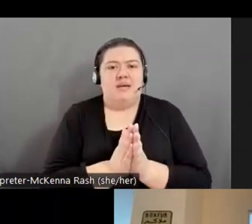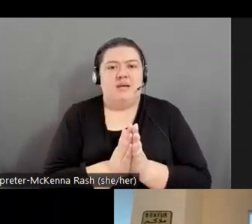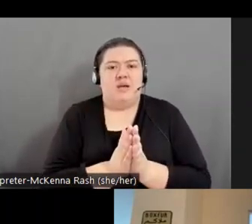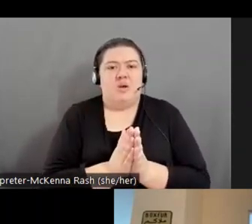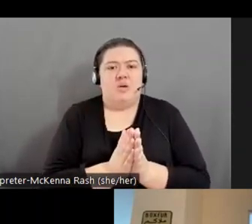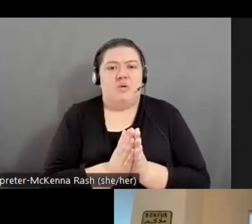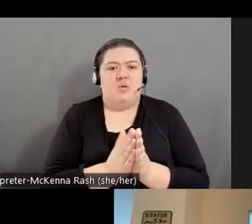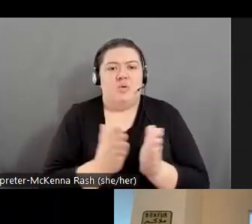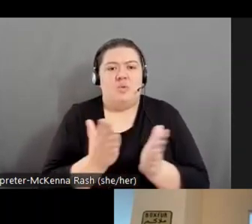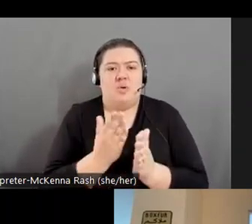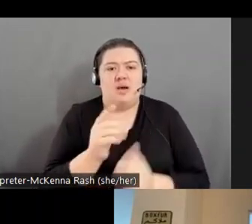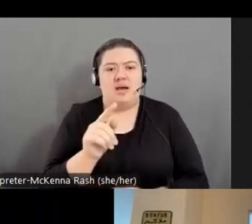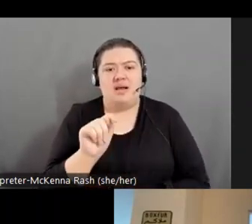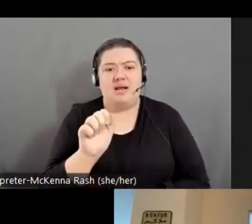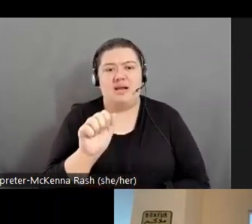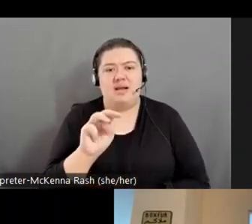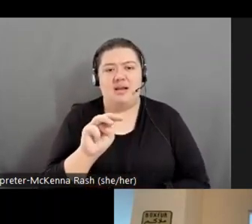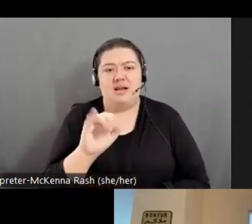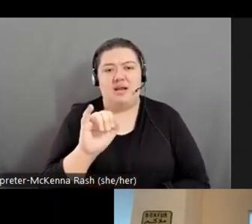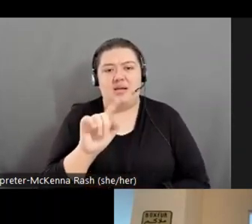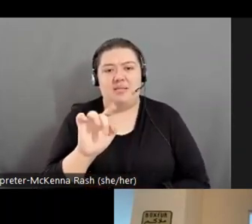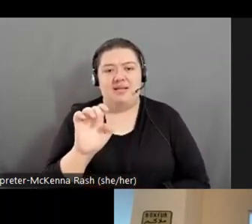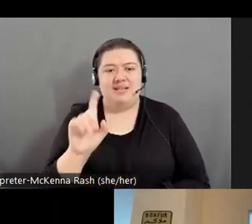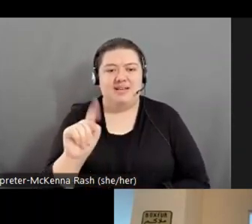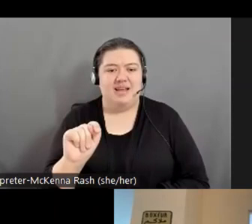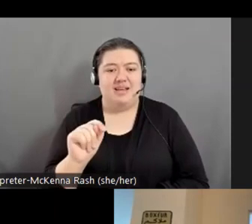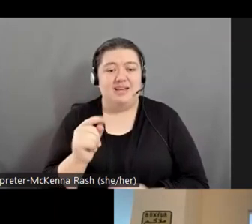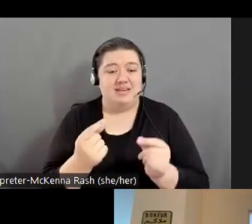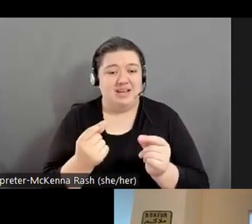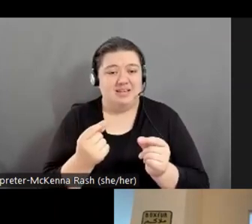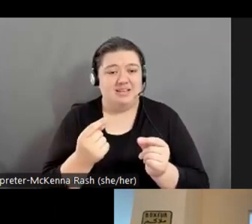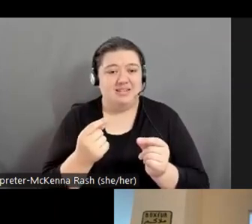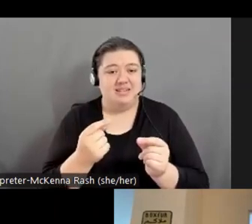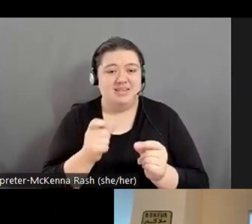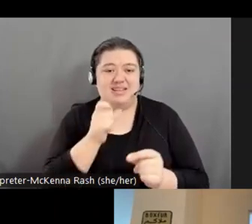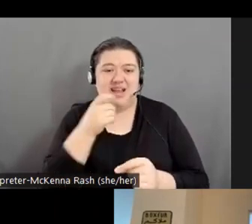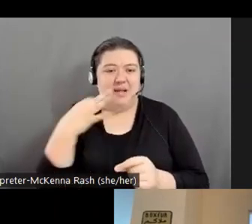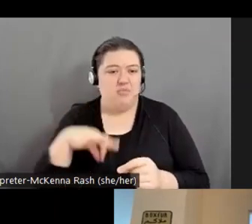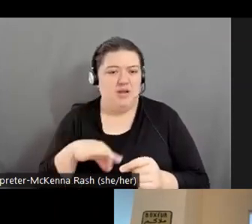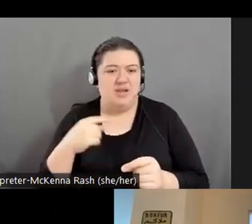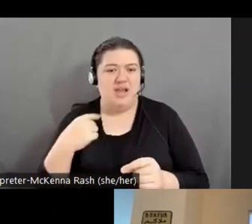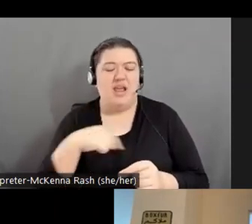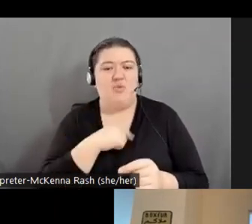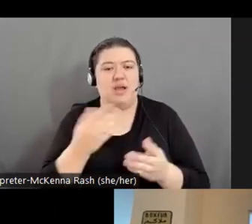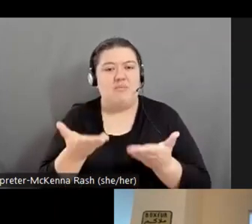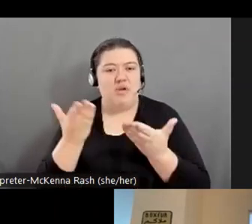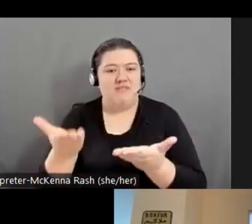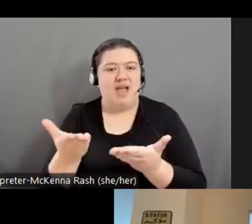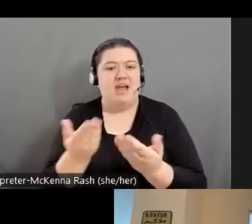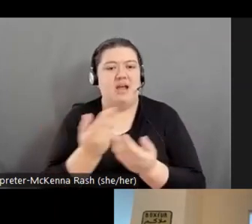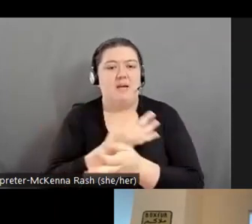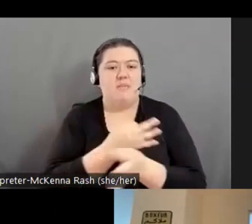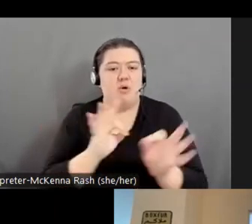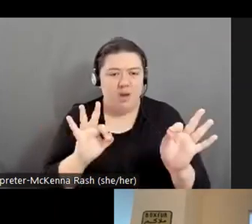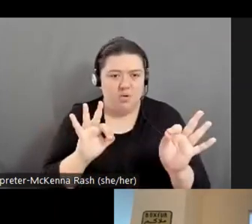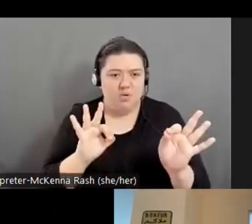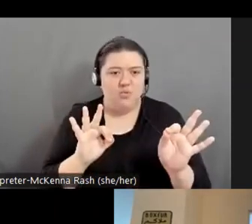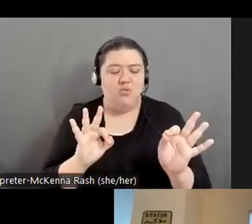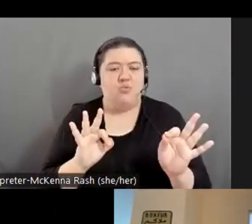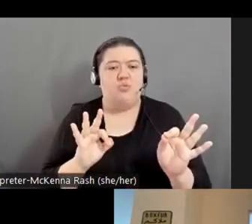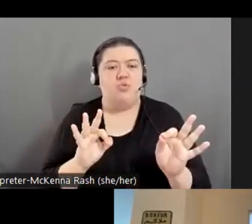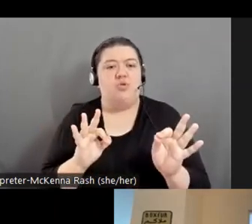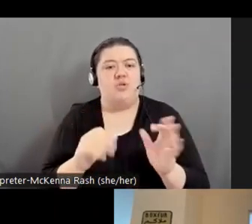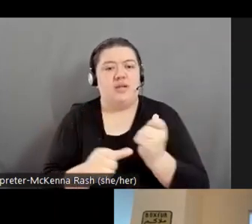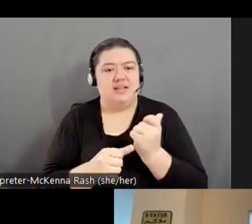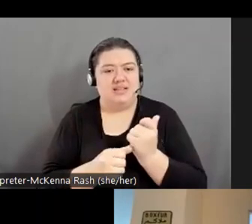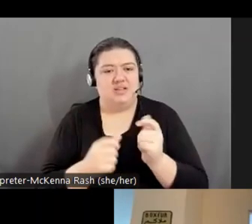Tamizdat does is a nonprofit, and we provide pro bono legal assistance to questions like these. And part of when